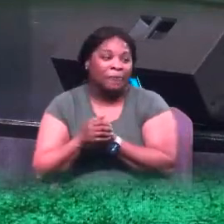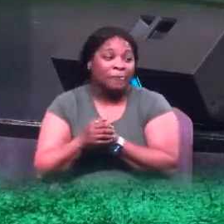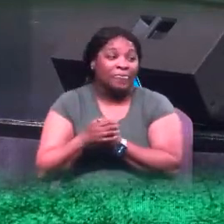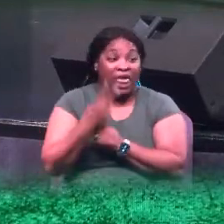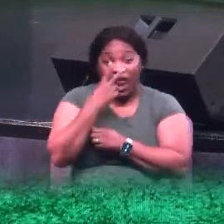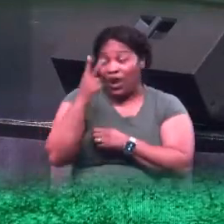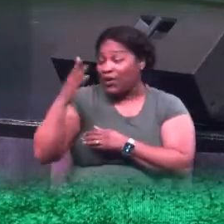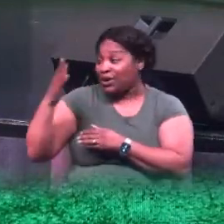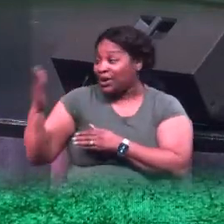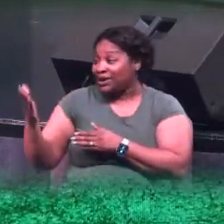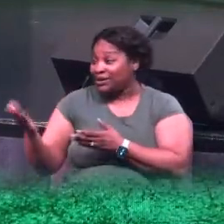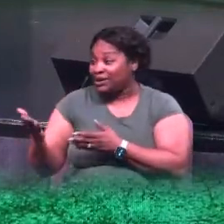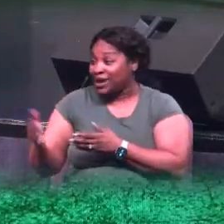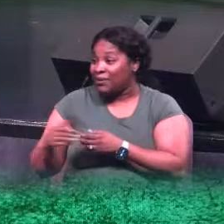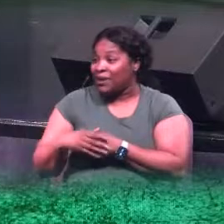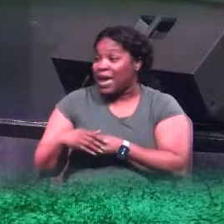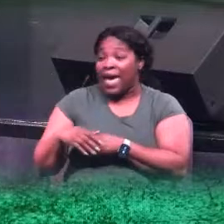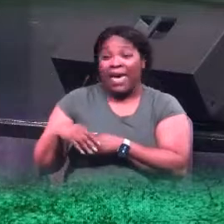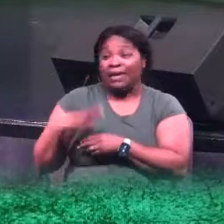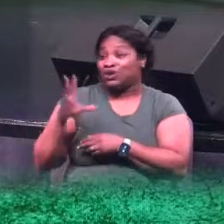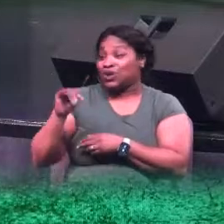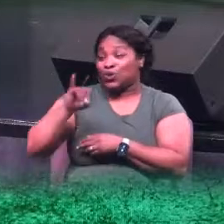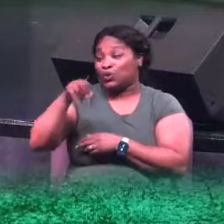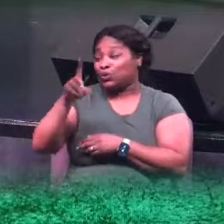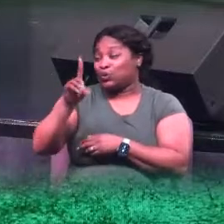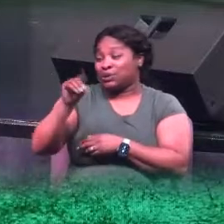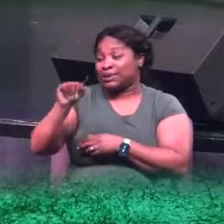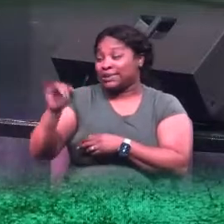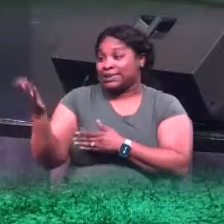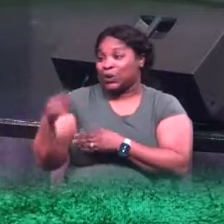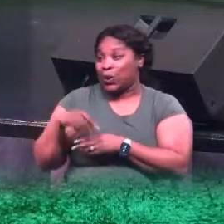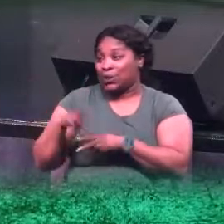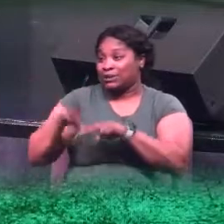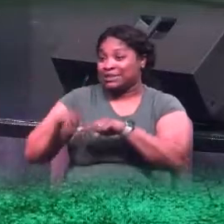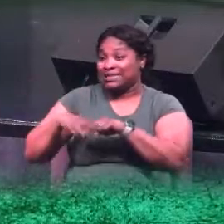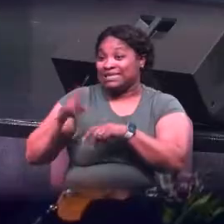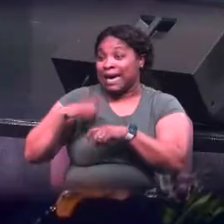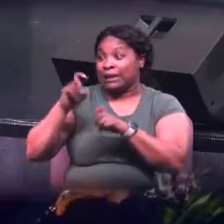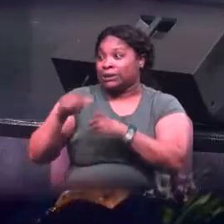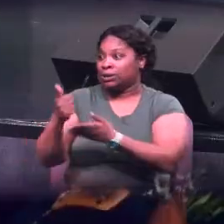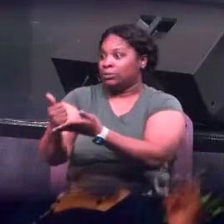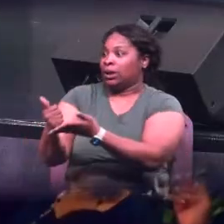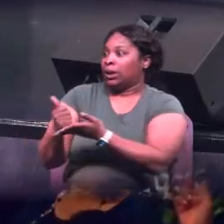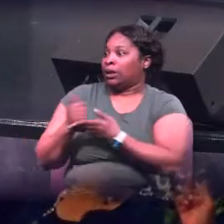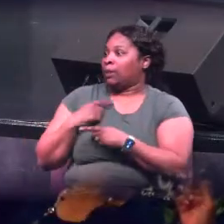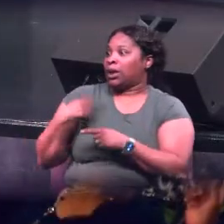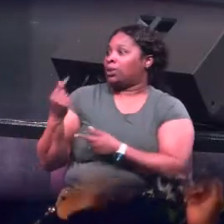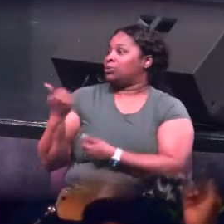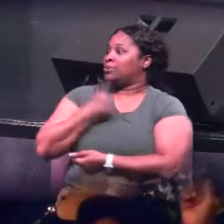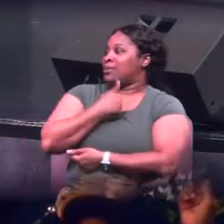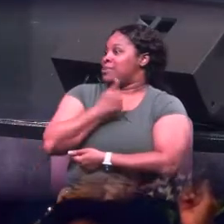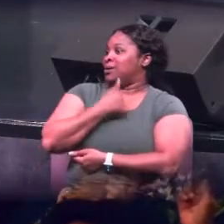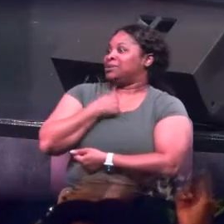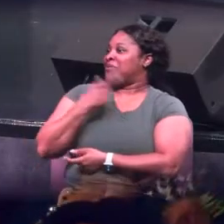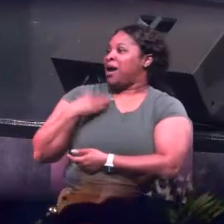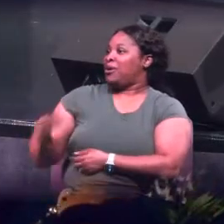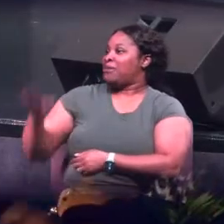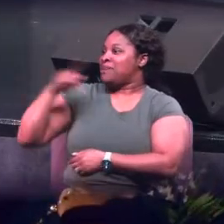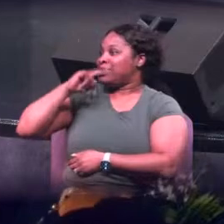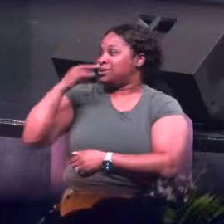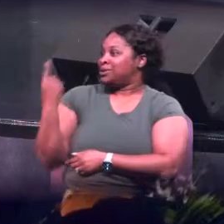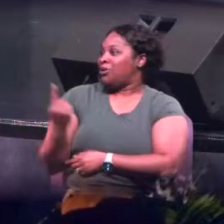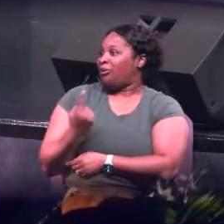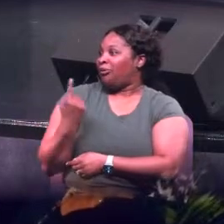neighbor and say, "Ain't no Judases on this pew. I need you up in here. I need some help. I can't do this by myself. I can't raise my kids